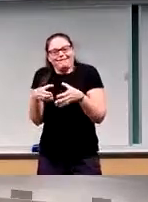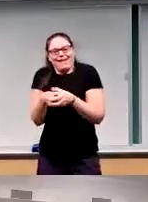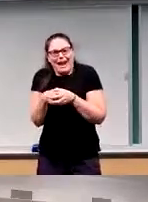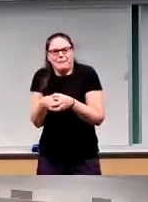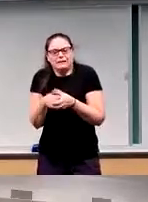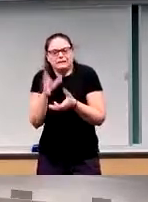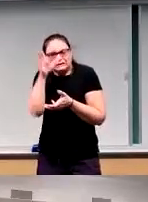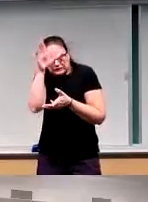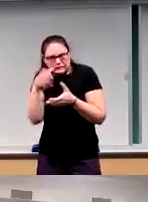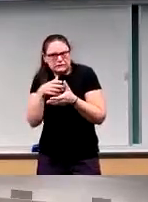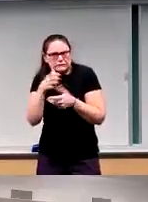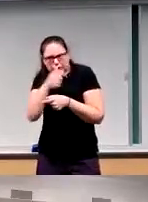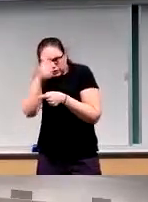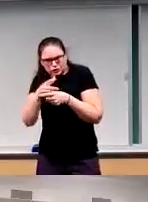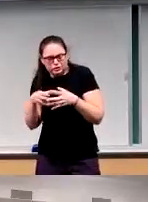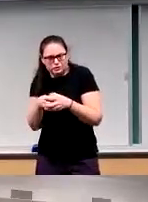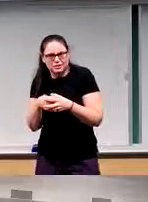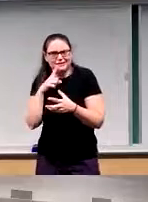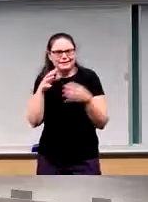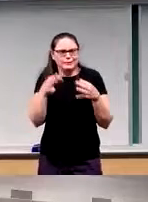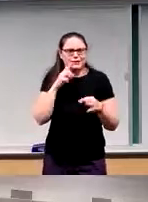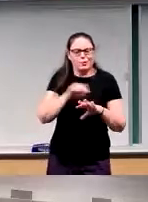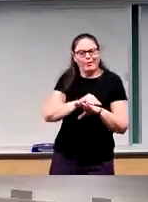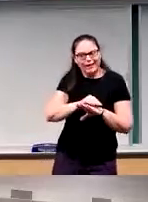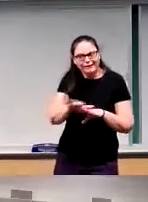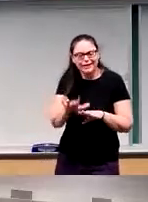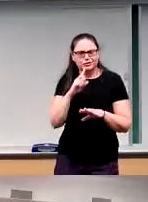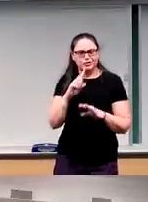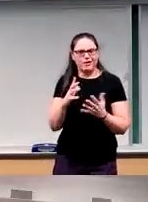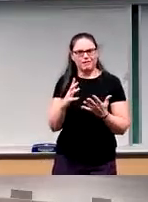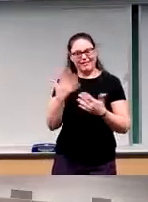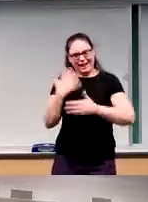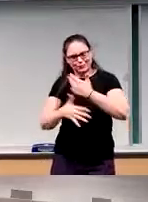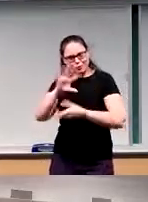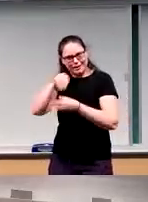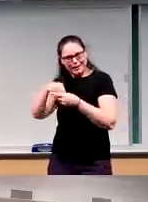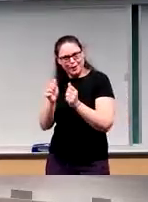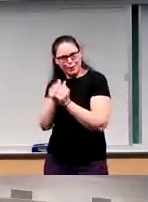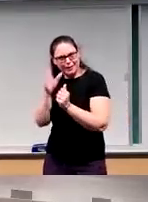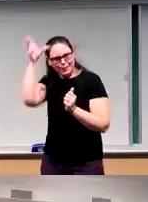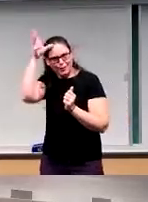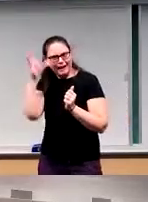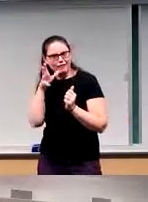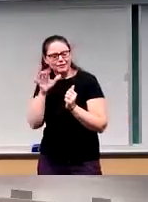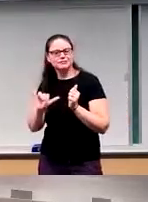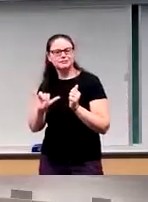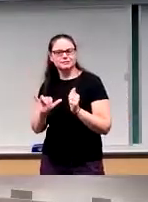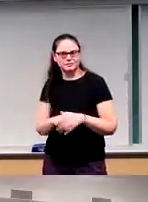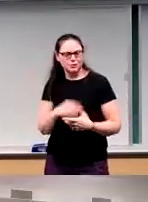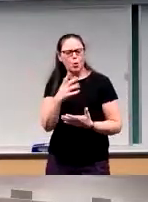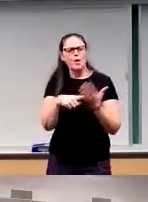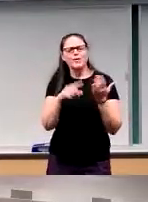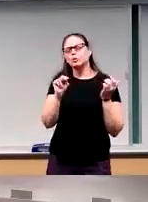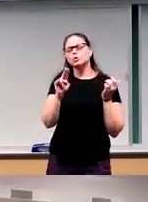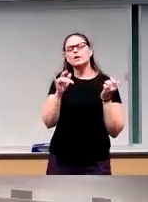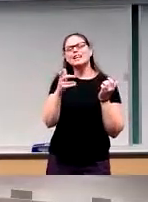your findings on the influence of parental social engagement? So you want to take a